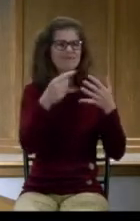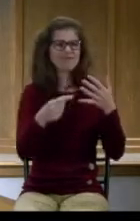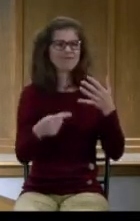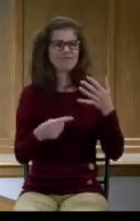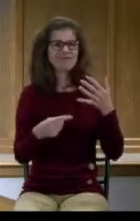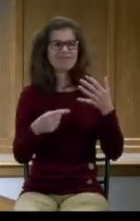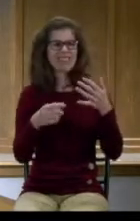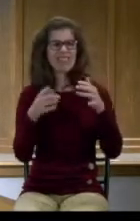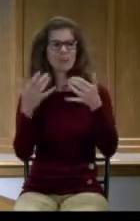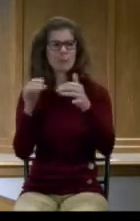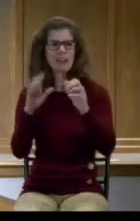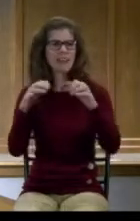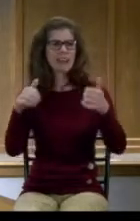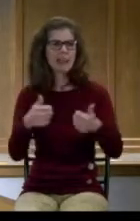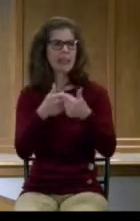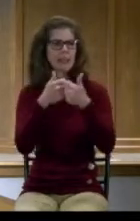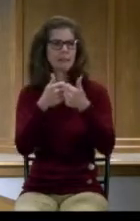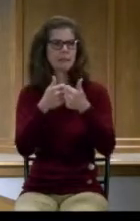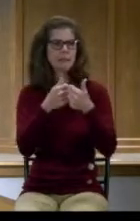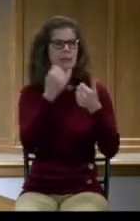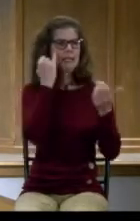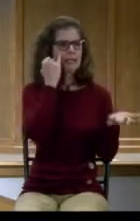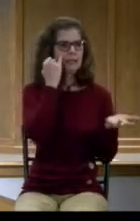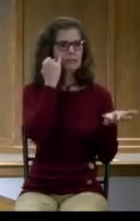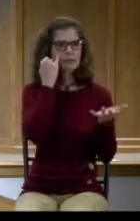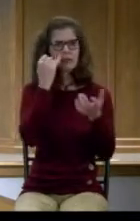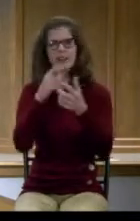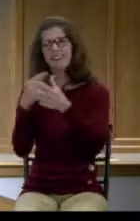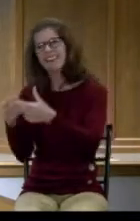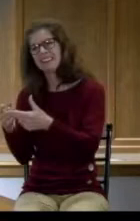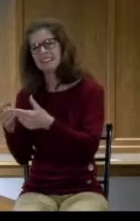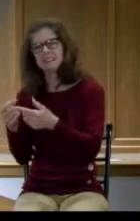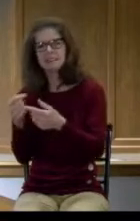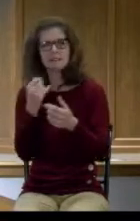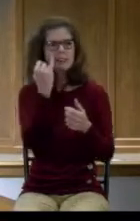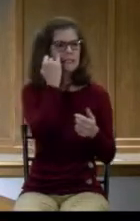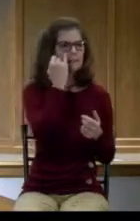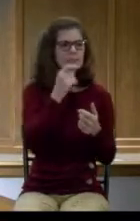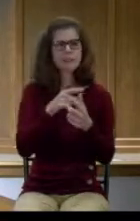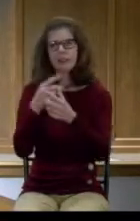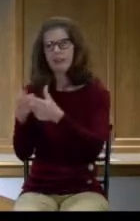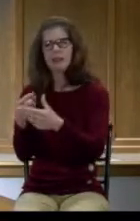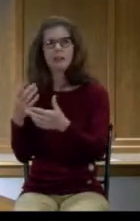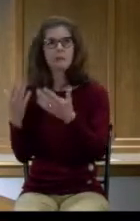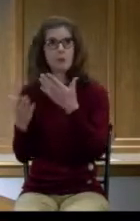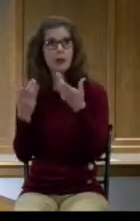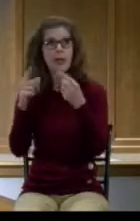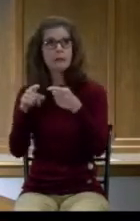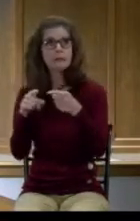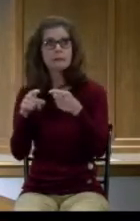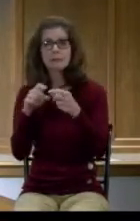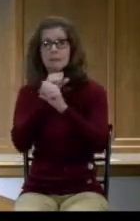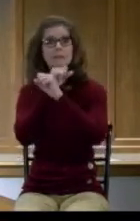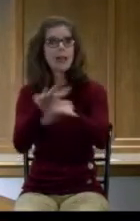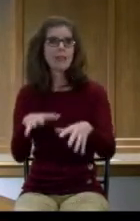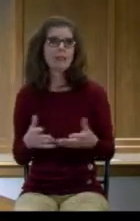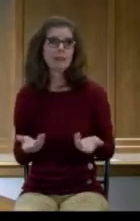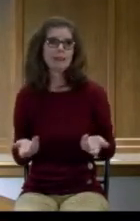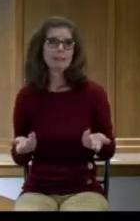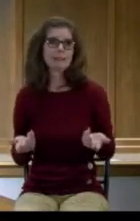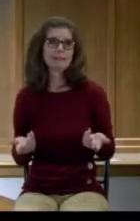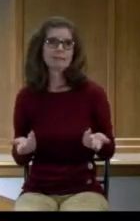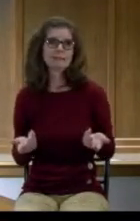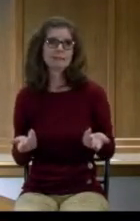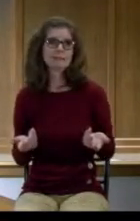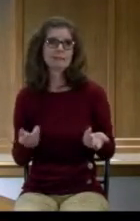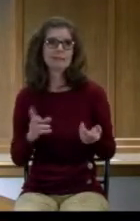when we try to respond to other people's problems. But what happens is, like, nothing happens. Because the if-then